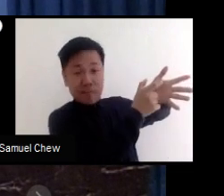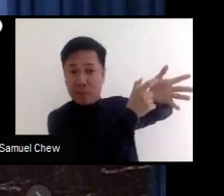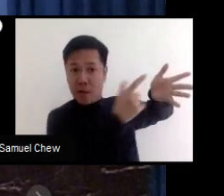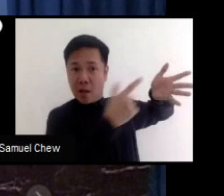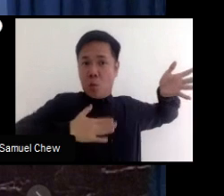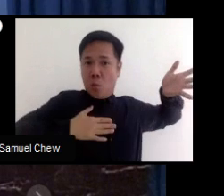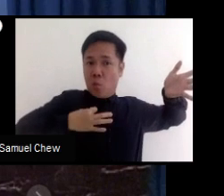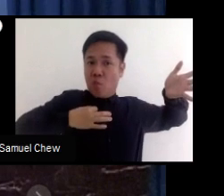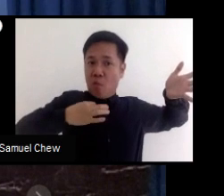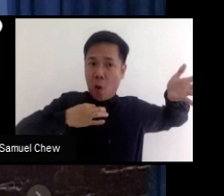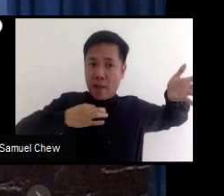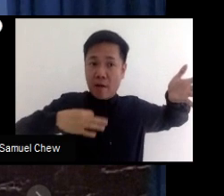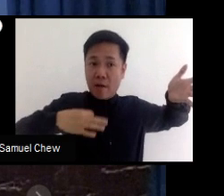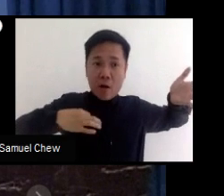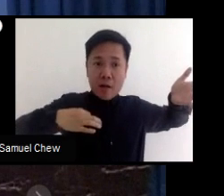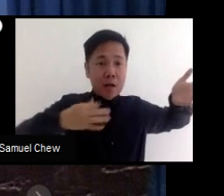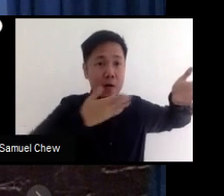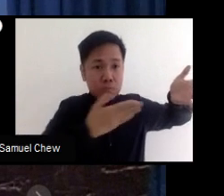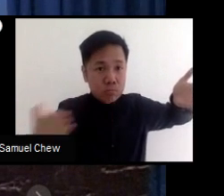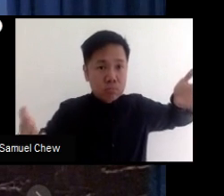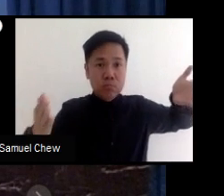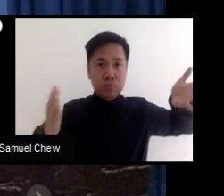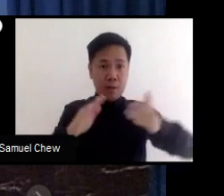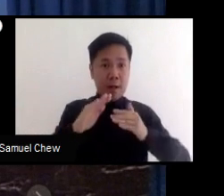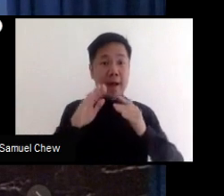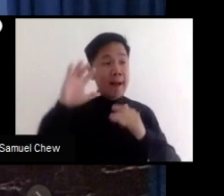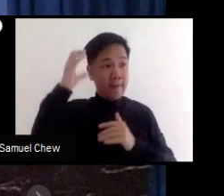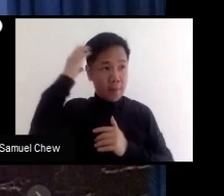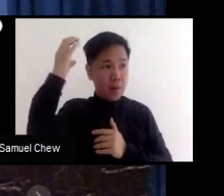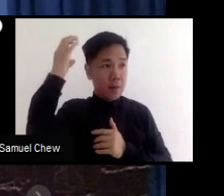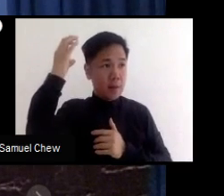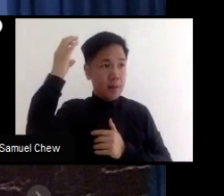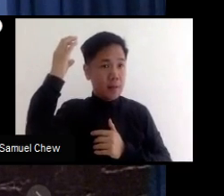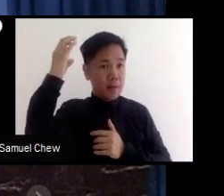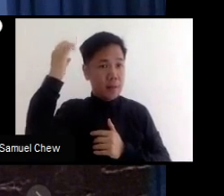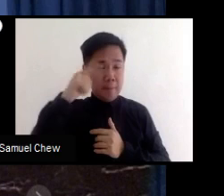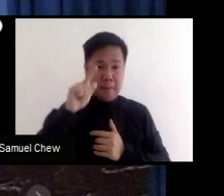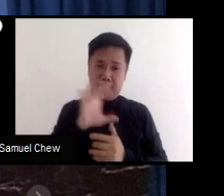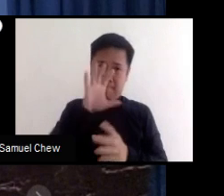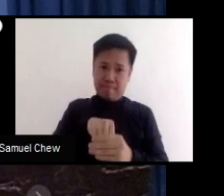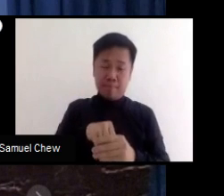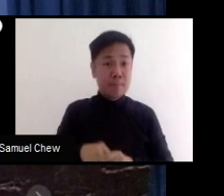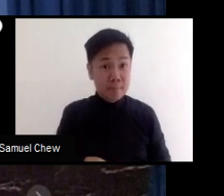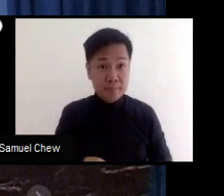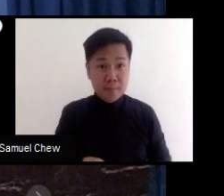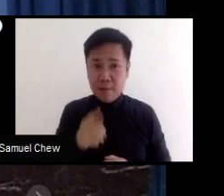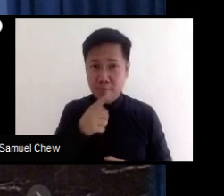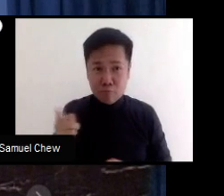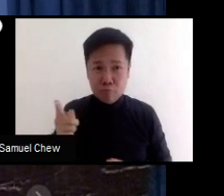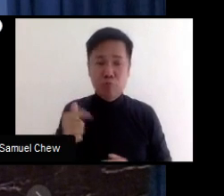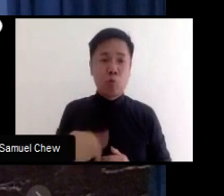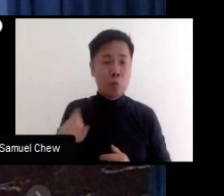of each member states end of the title. It means that list of indicator for